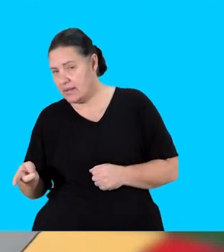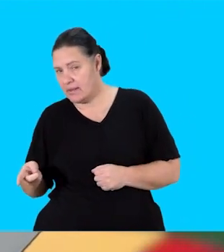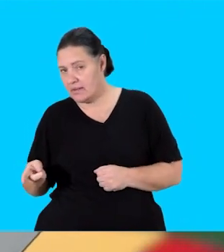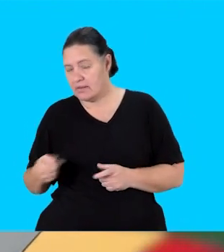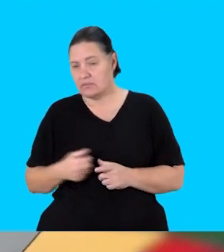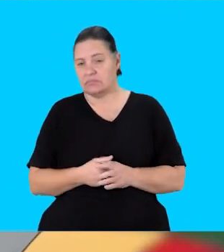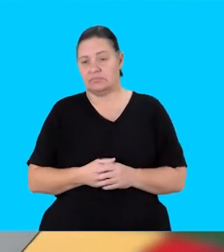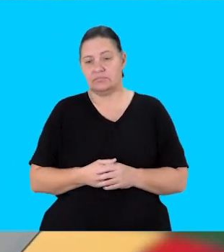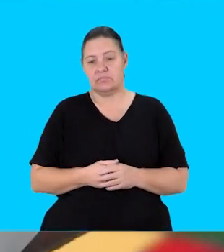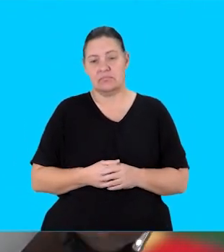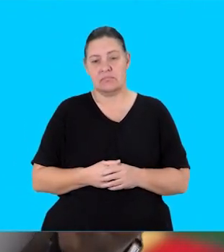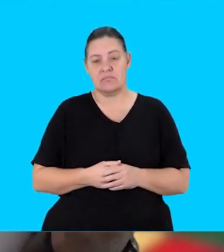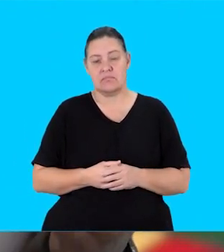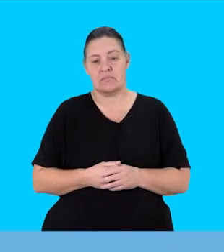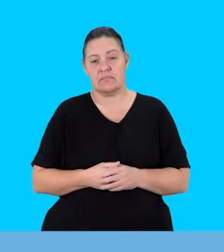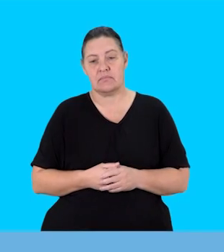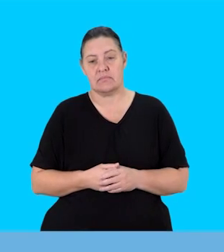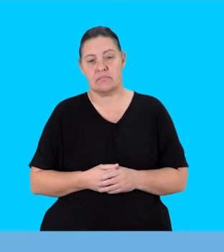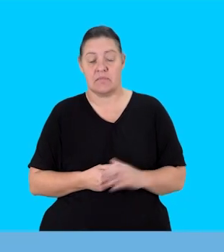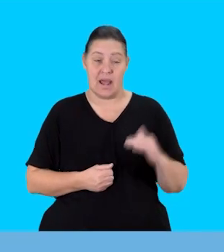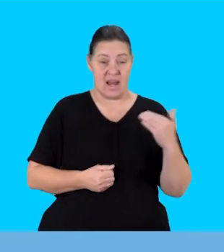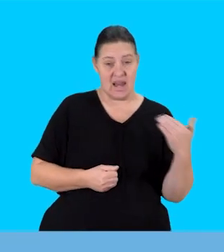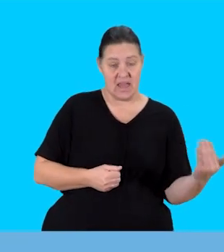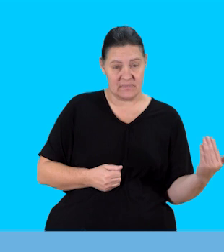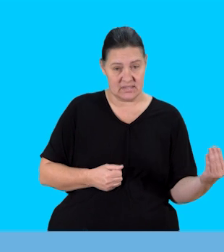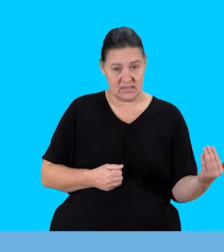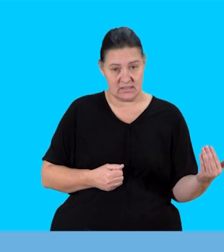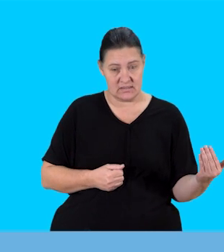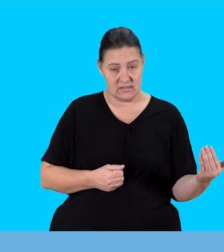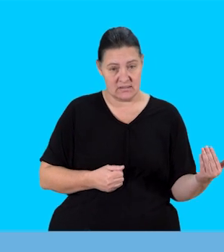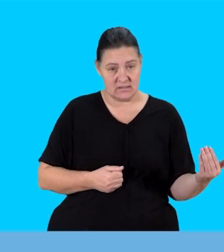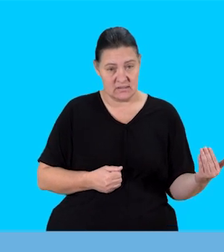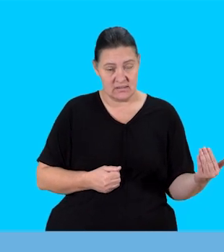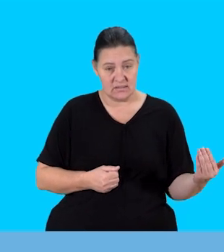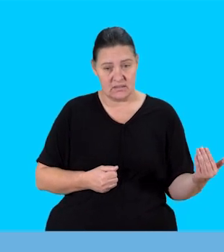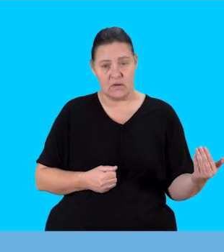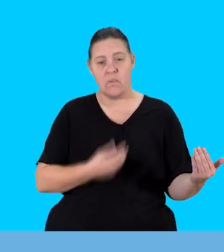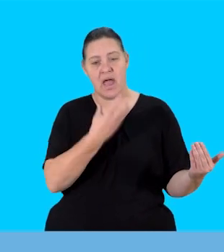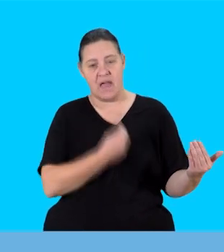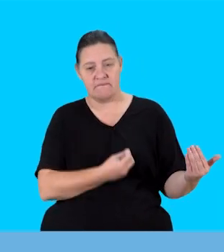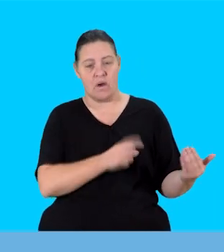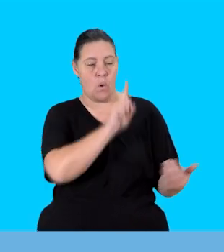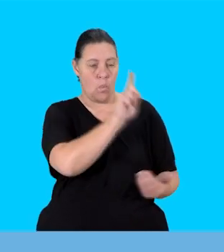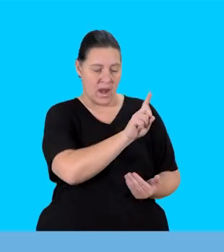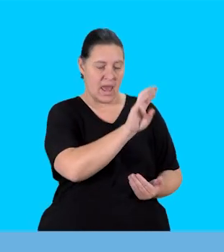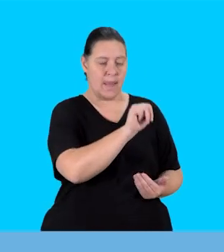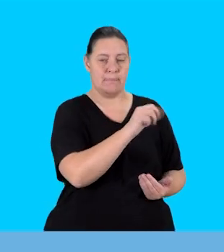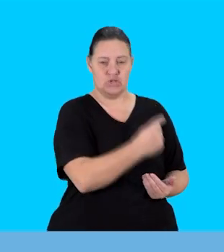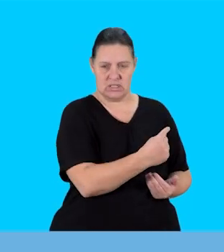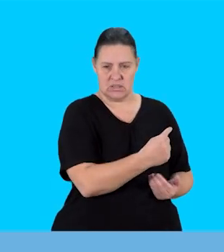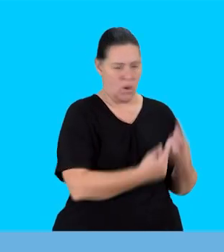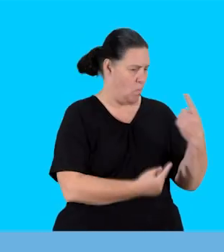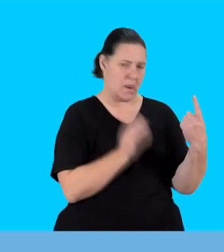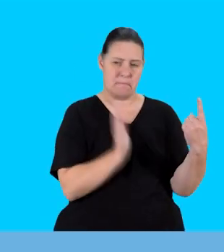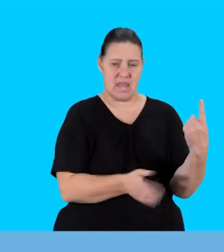have on the right-hand side. On the left-hand side, on our reactants, we have 1 magnesium because